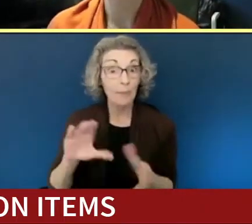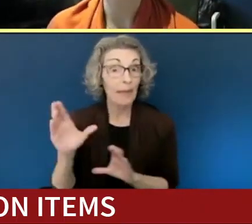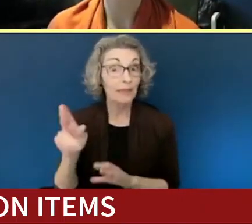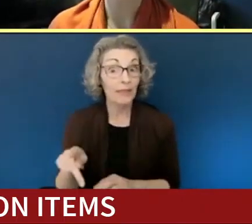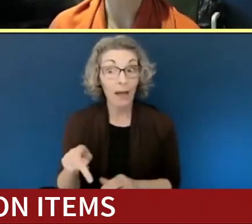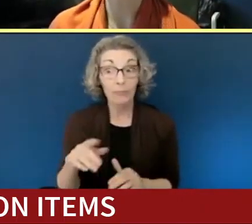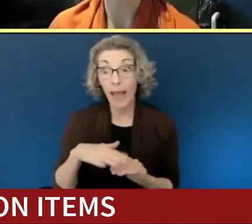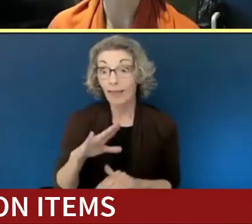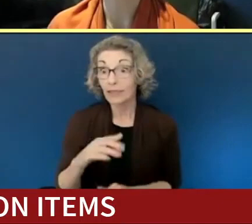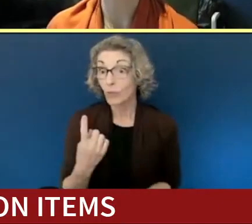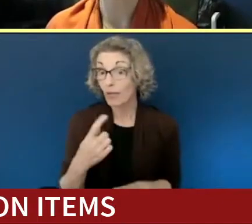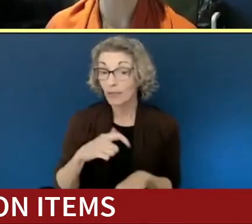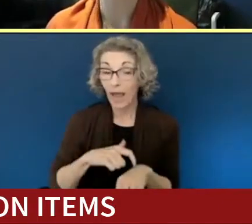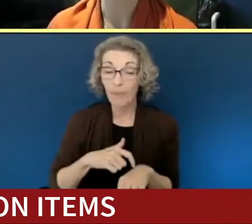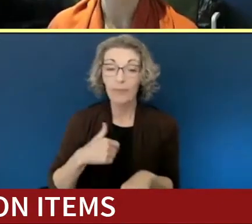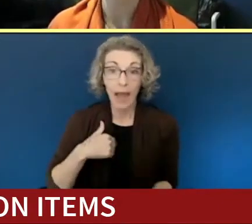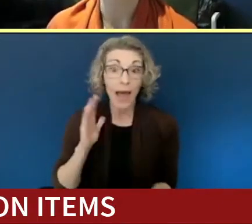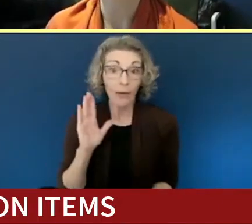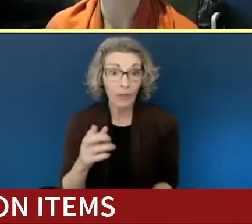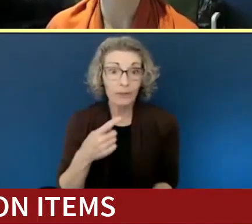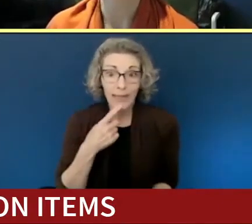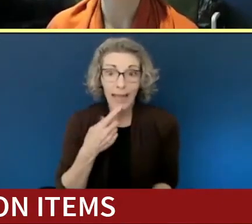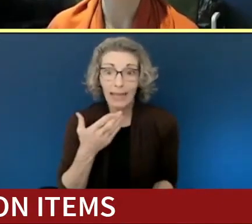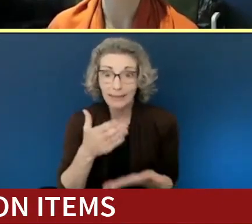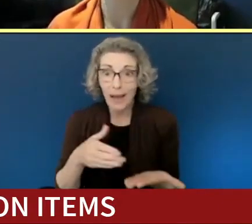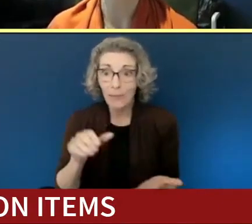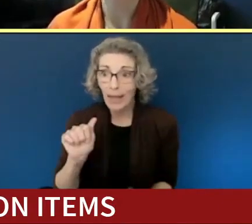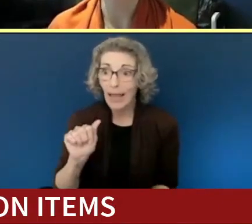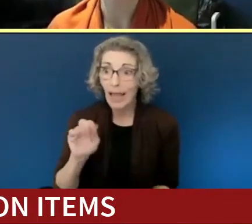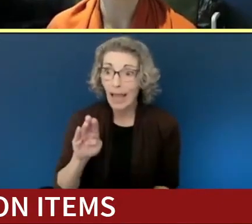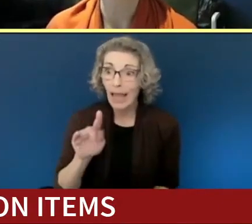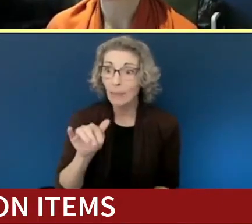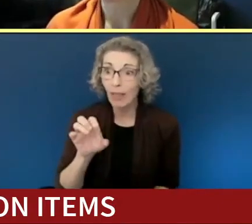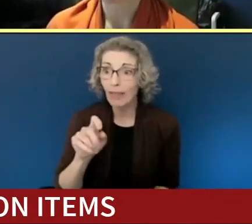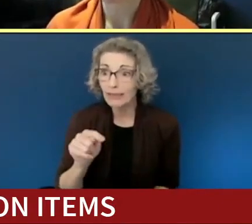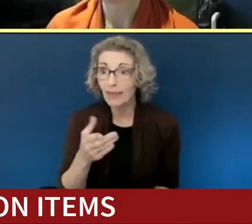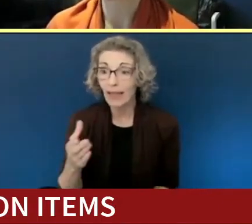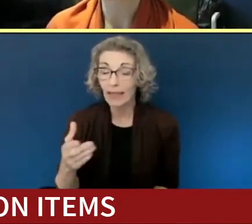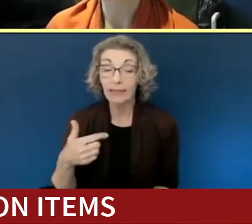say something that's ableist, or I will say something that's racist, etc.